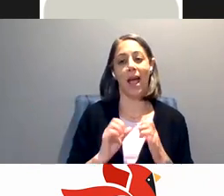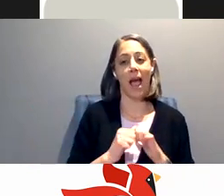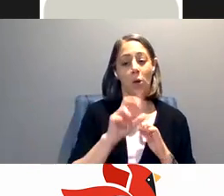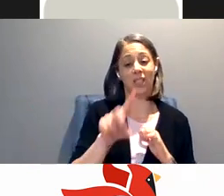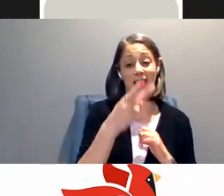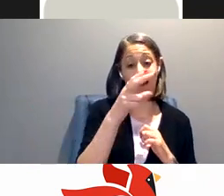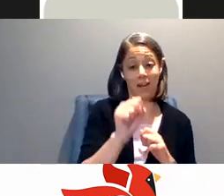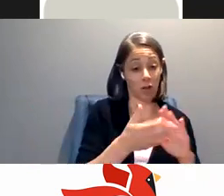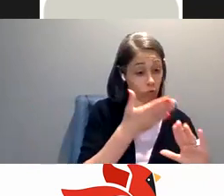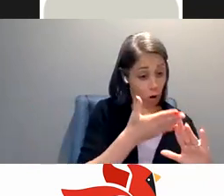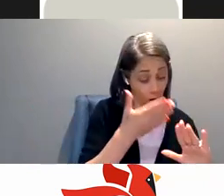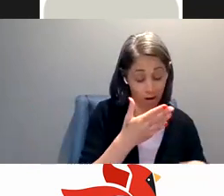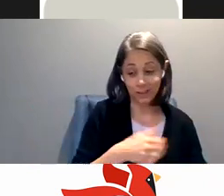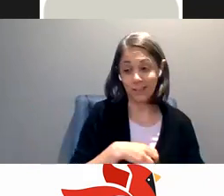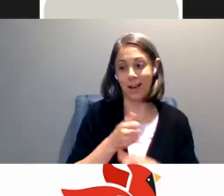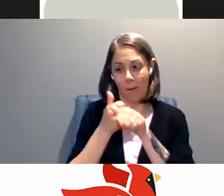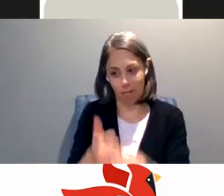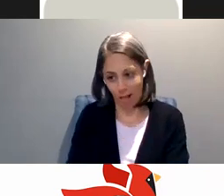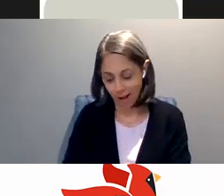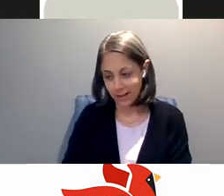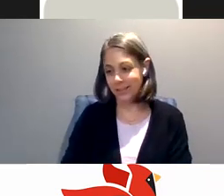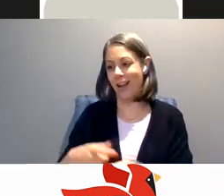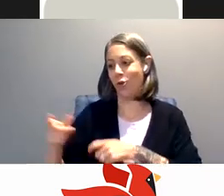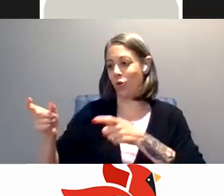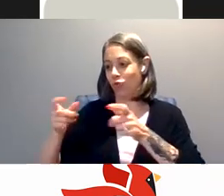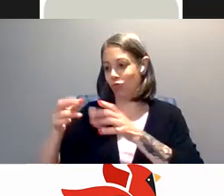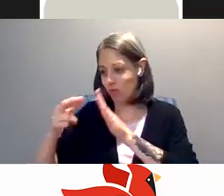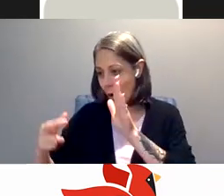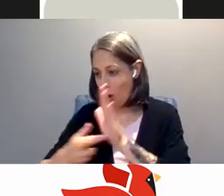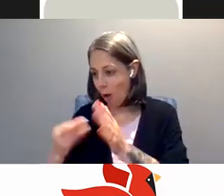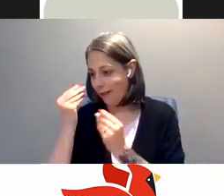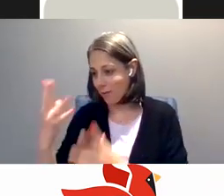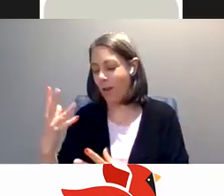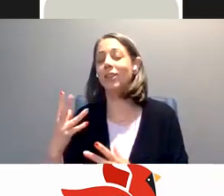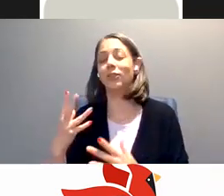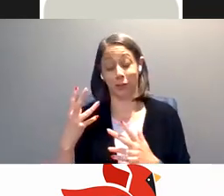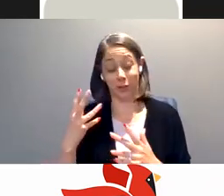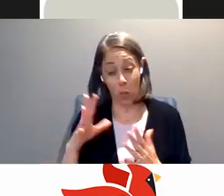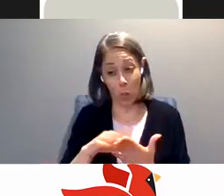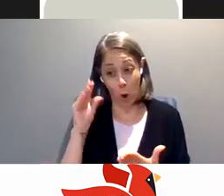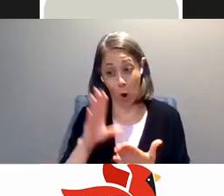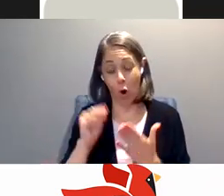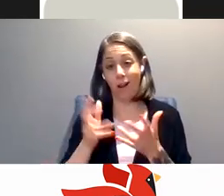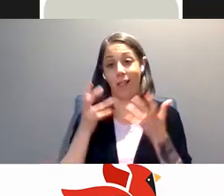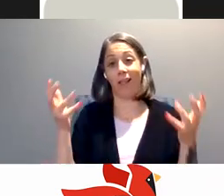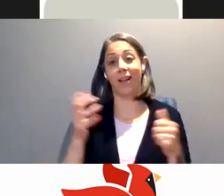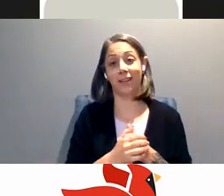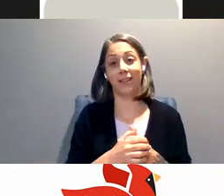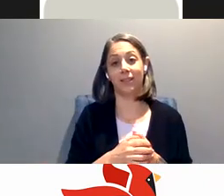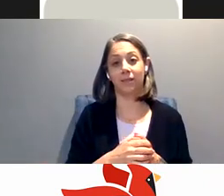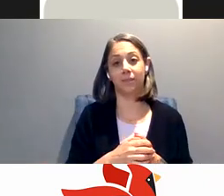and compliance and regulatory information. So you can imagine